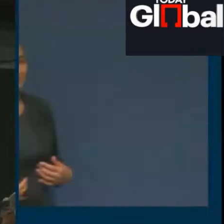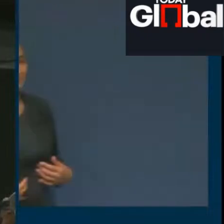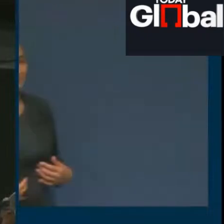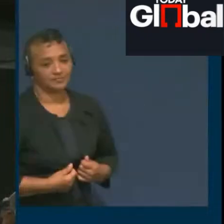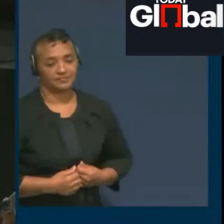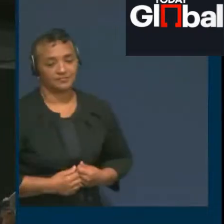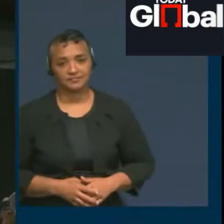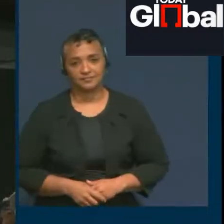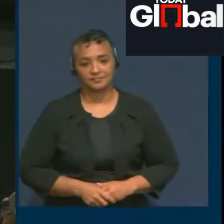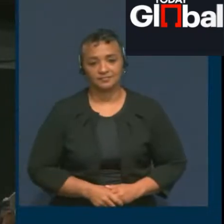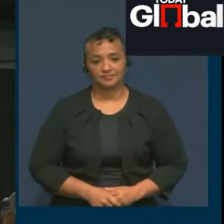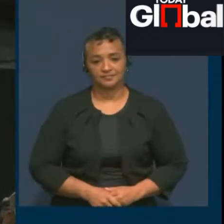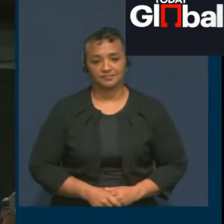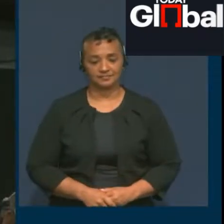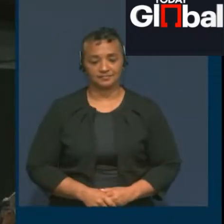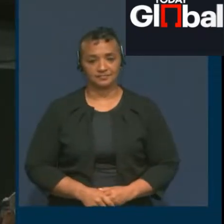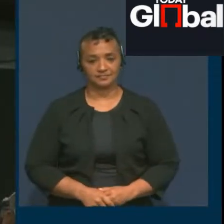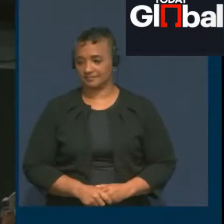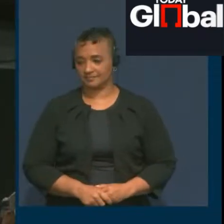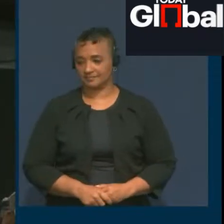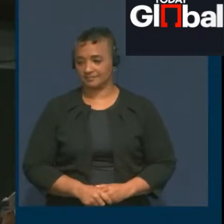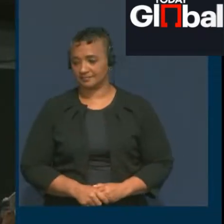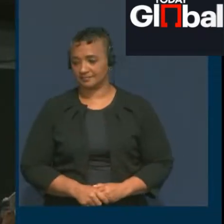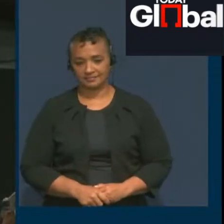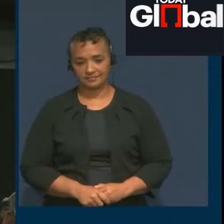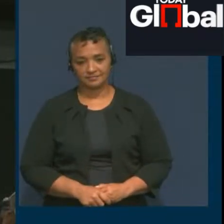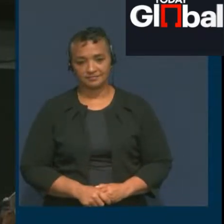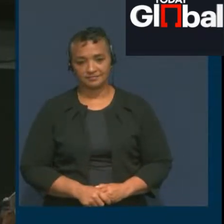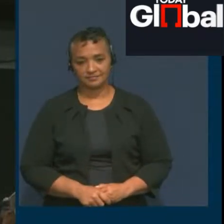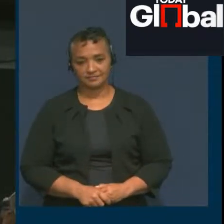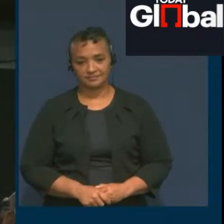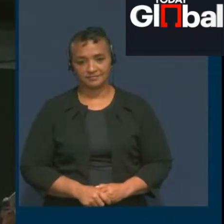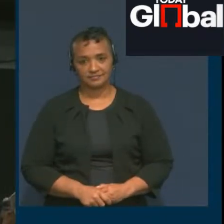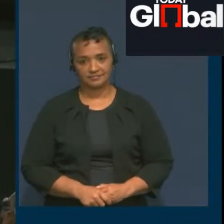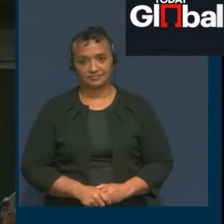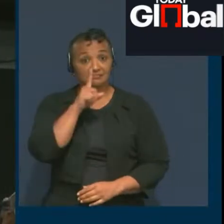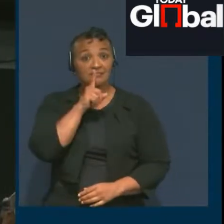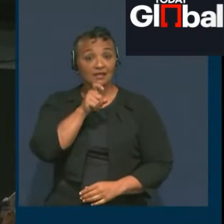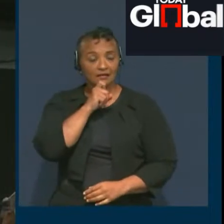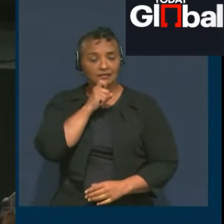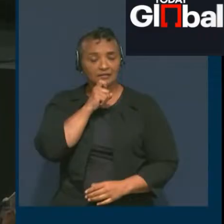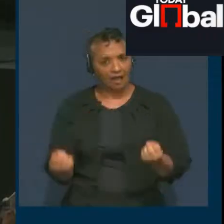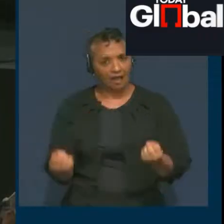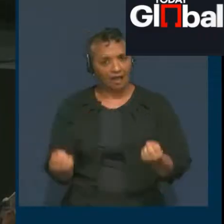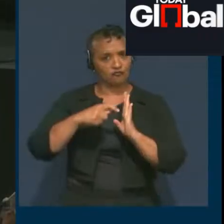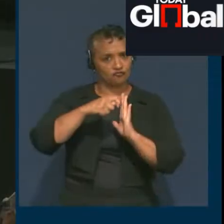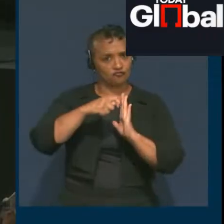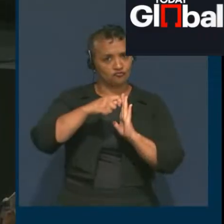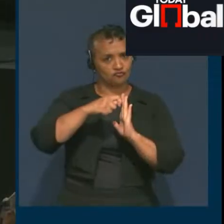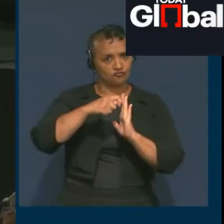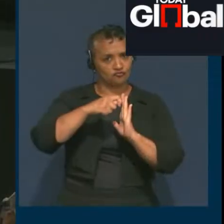that takes care of children that